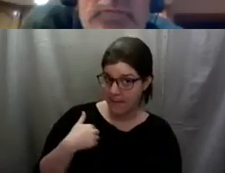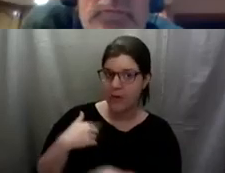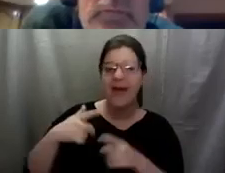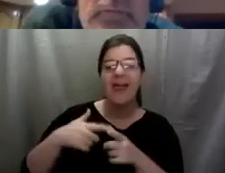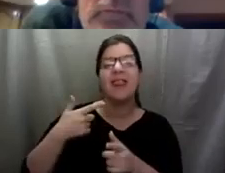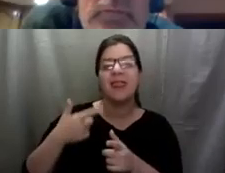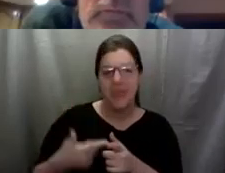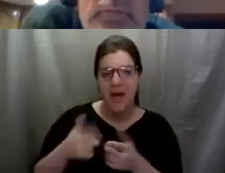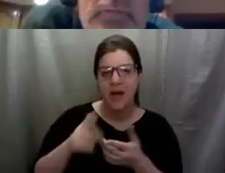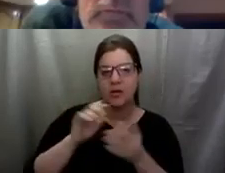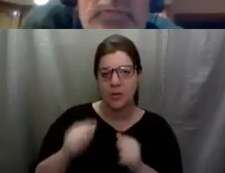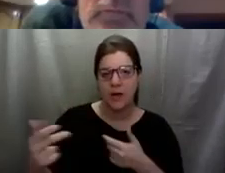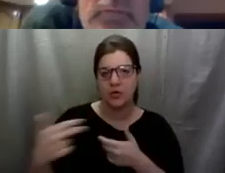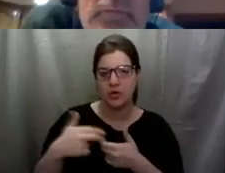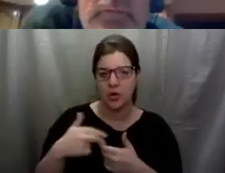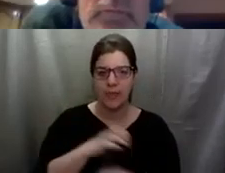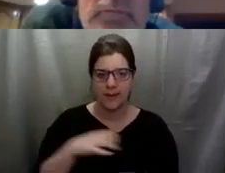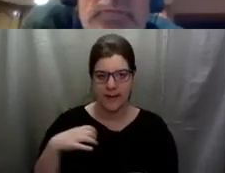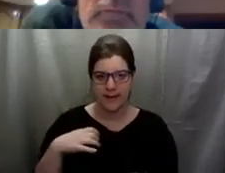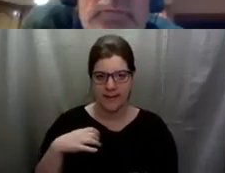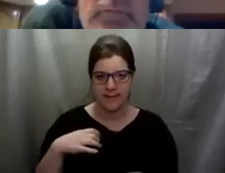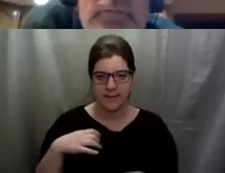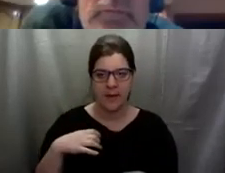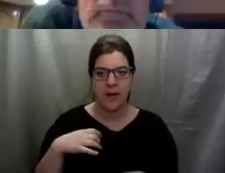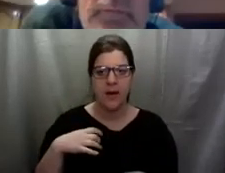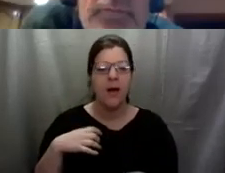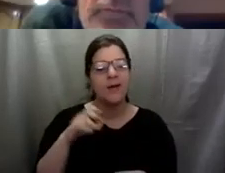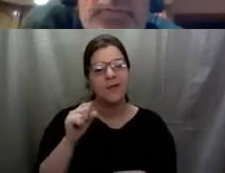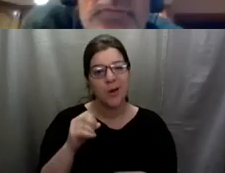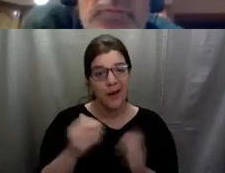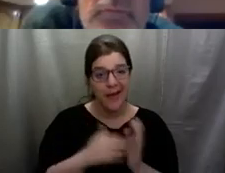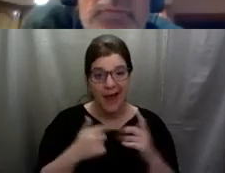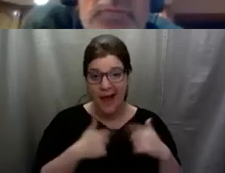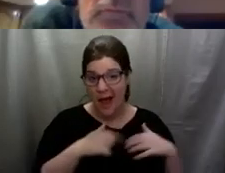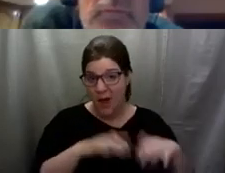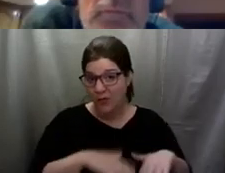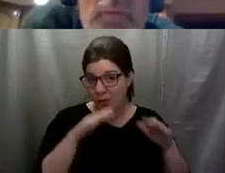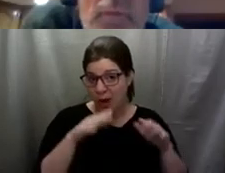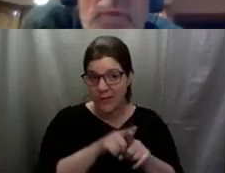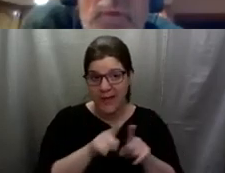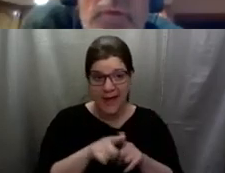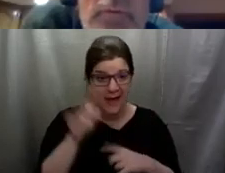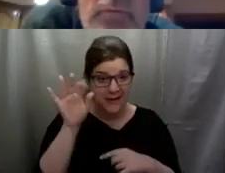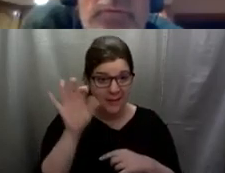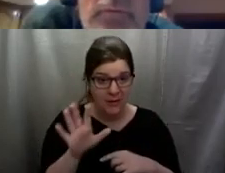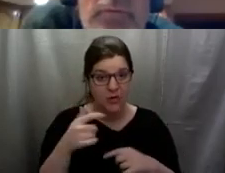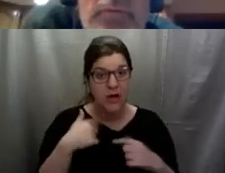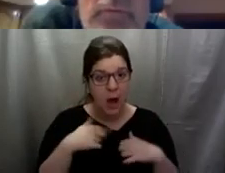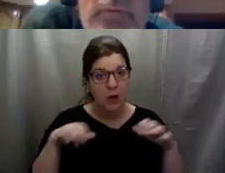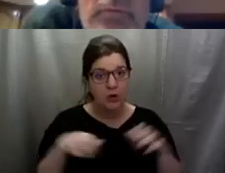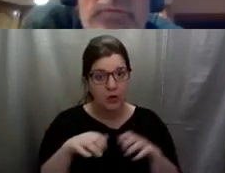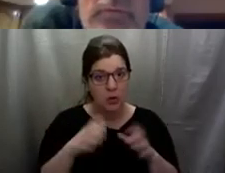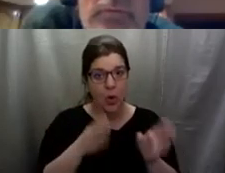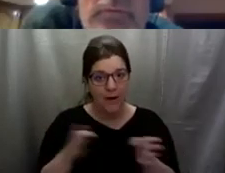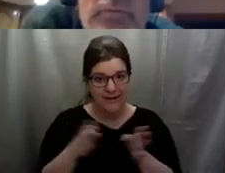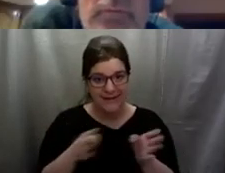lay person and as an organizational designer who's a pastor's kid, like, I do organizational design because I know that the devil and the